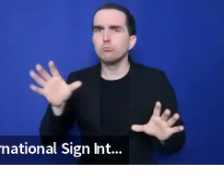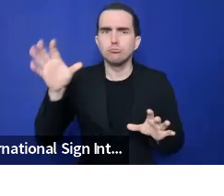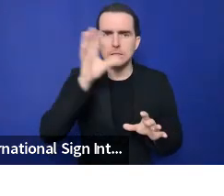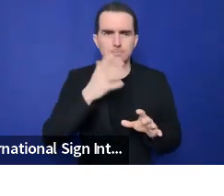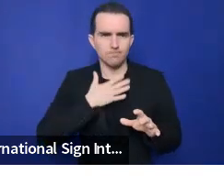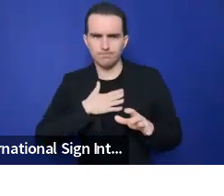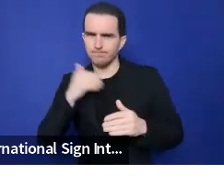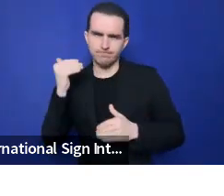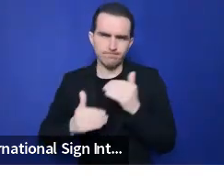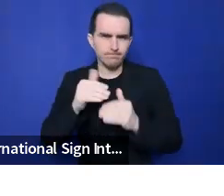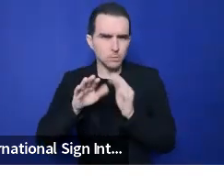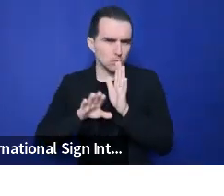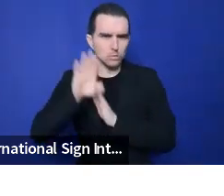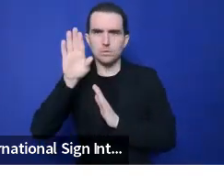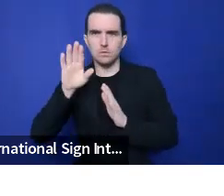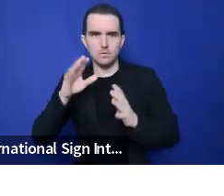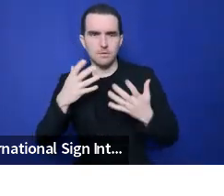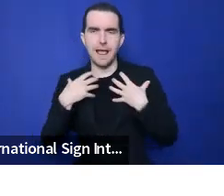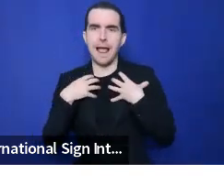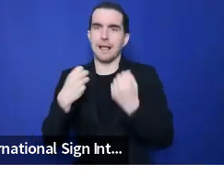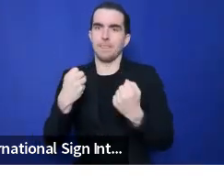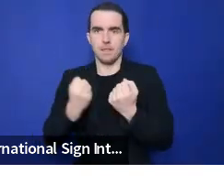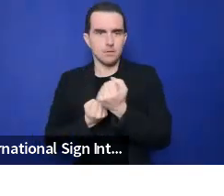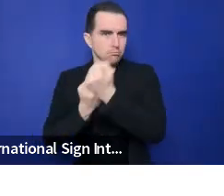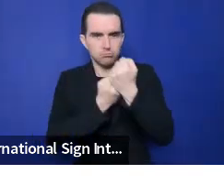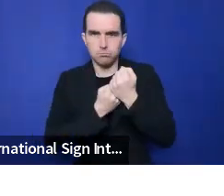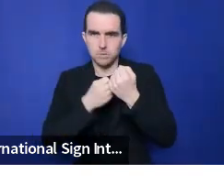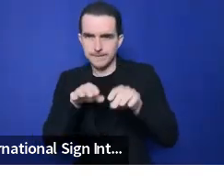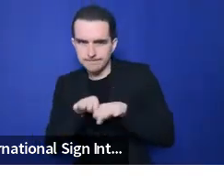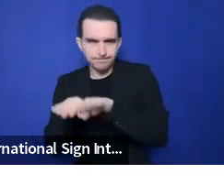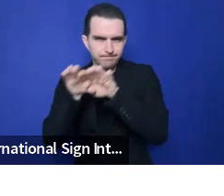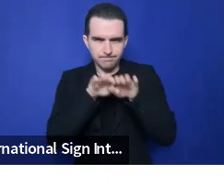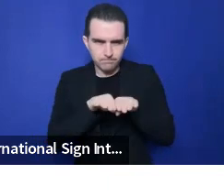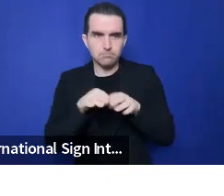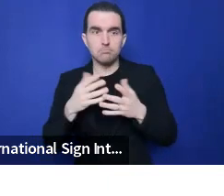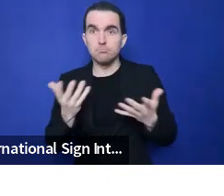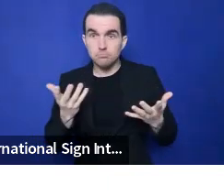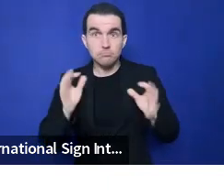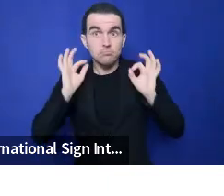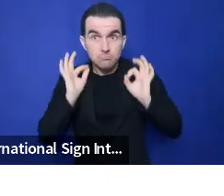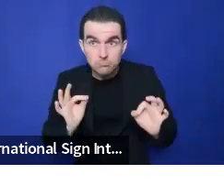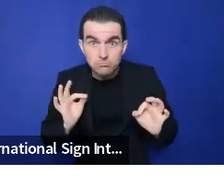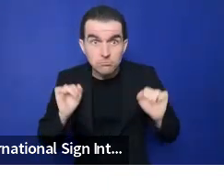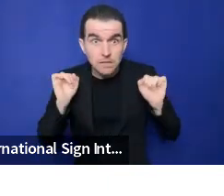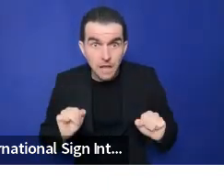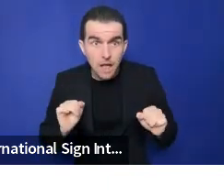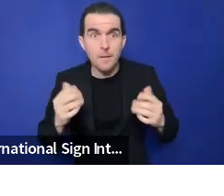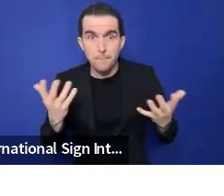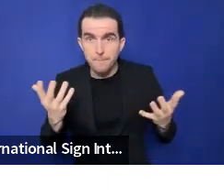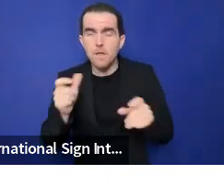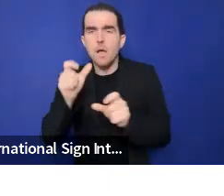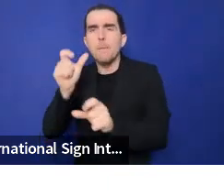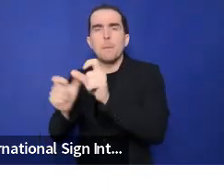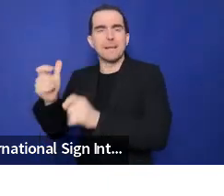impaired mobility. This map shows for one city